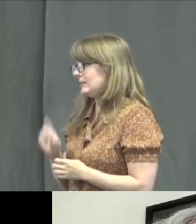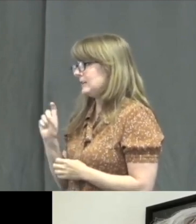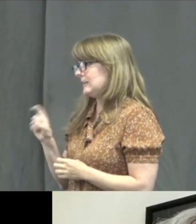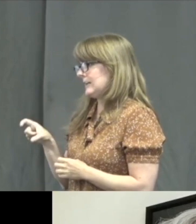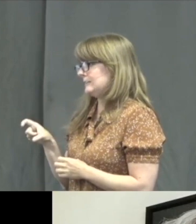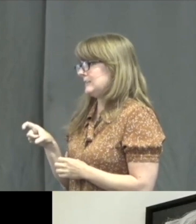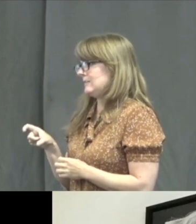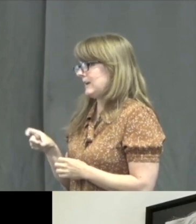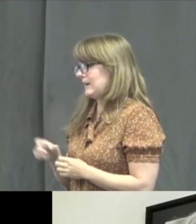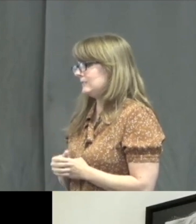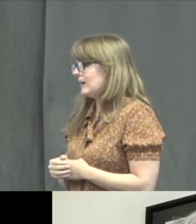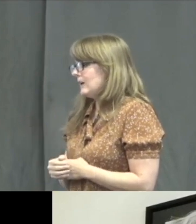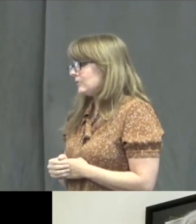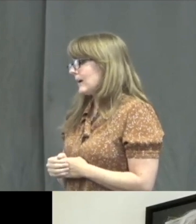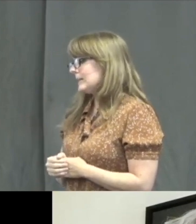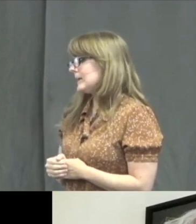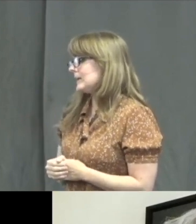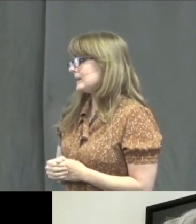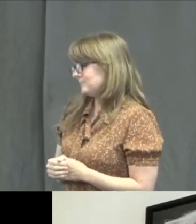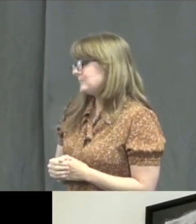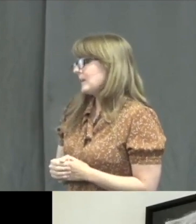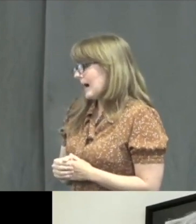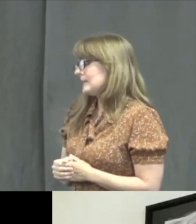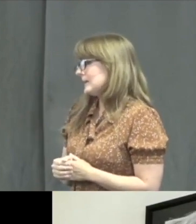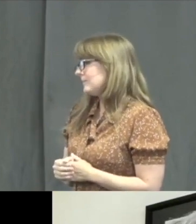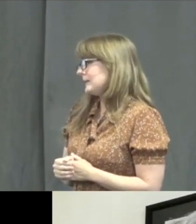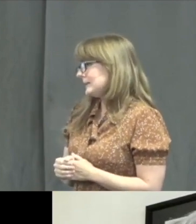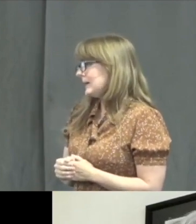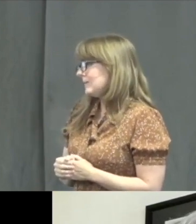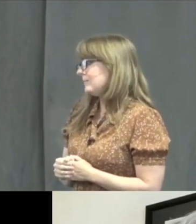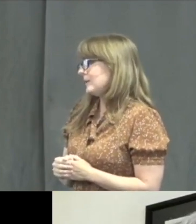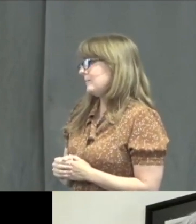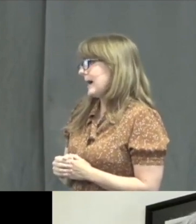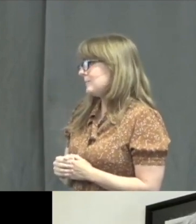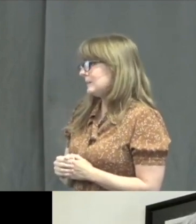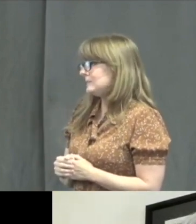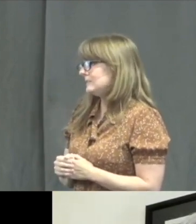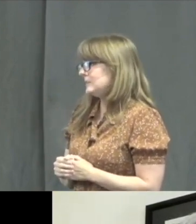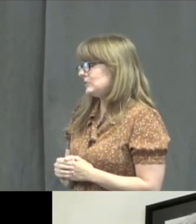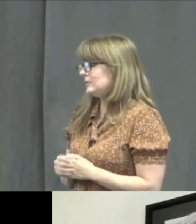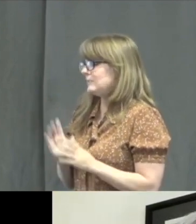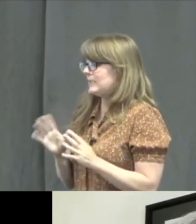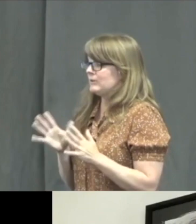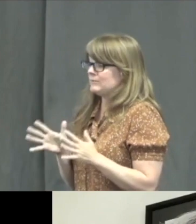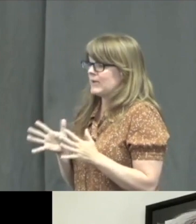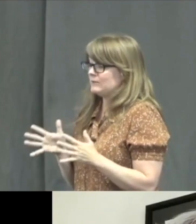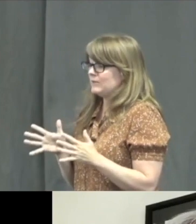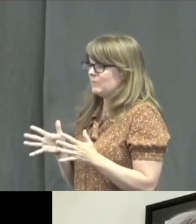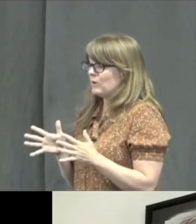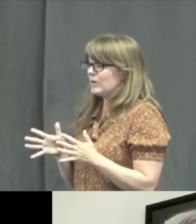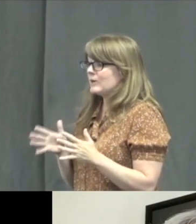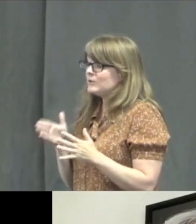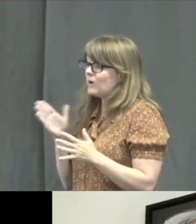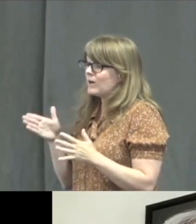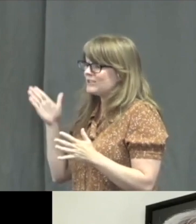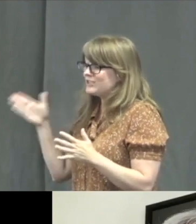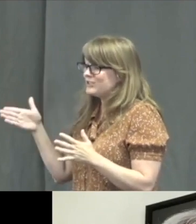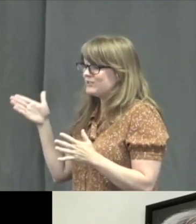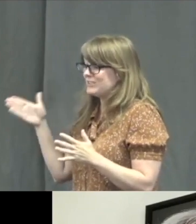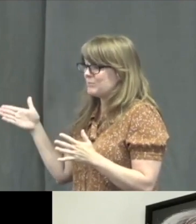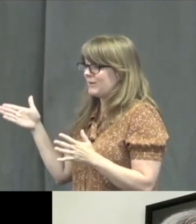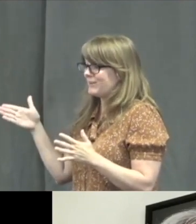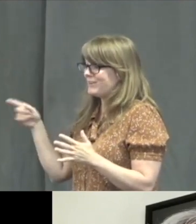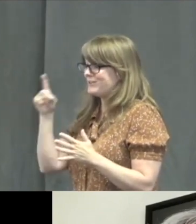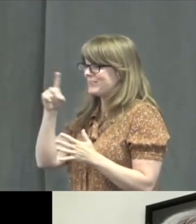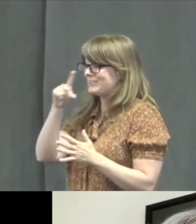got to the nesting phase. So I think for biparental species, mate choice matters even more, because you're choosing